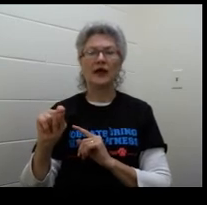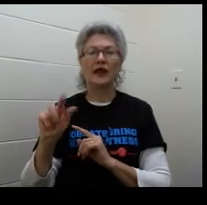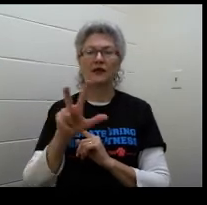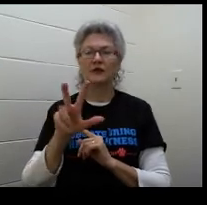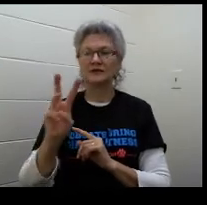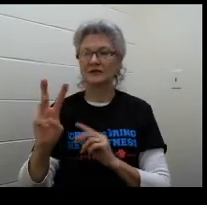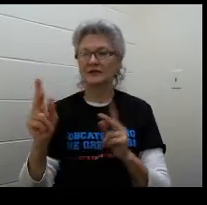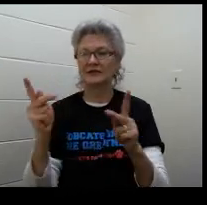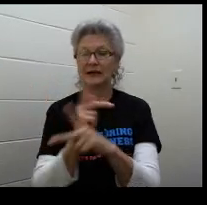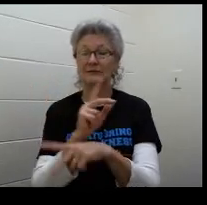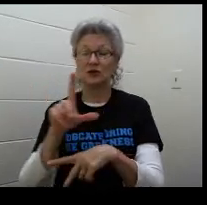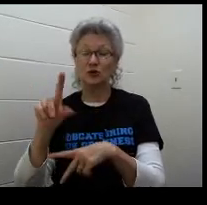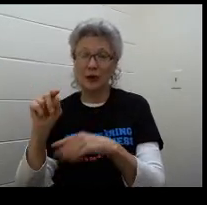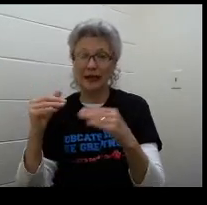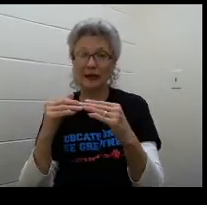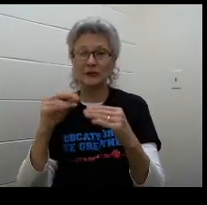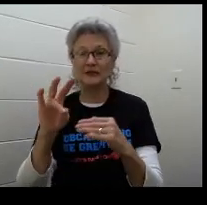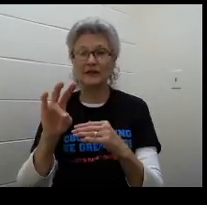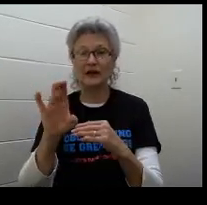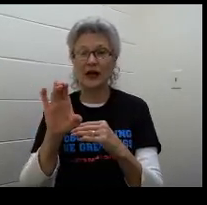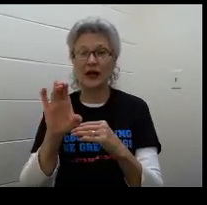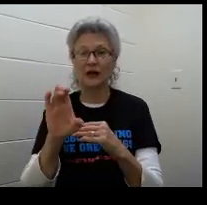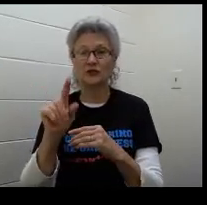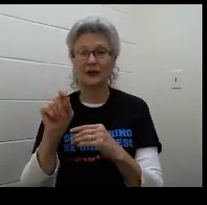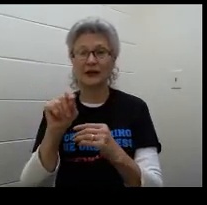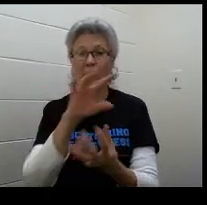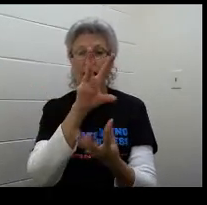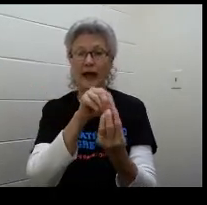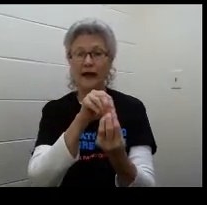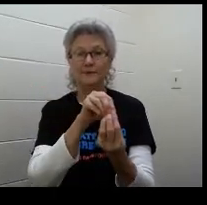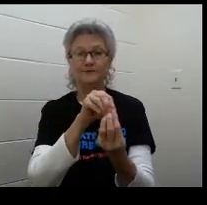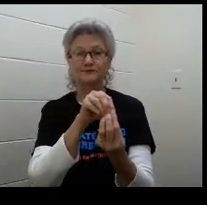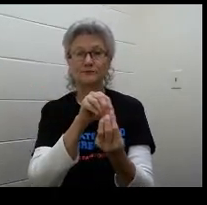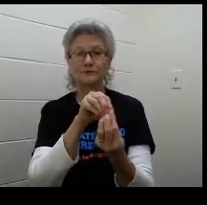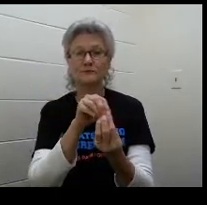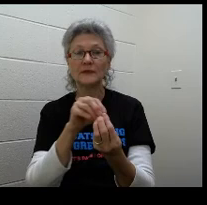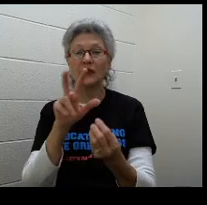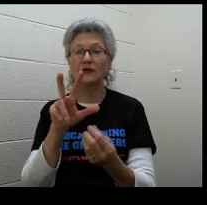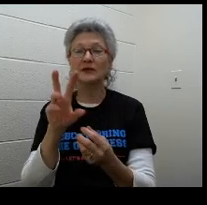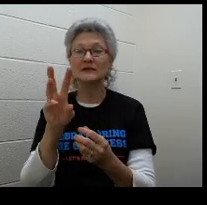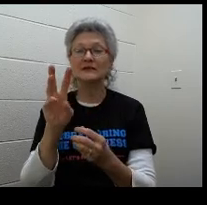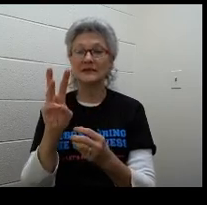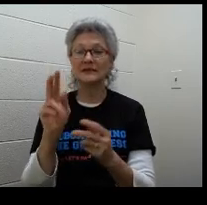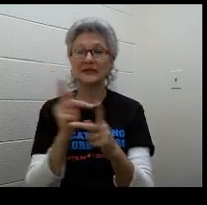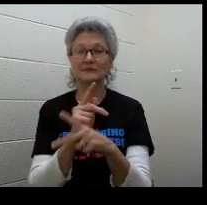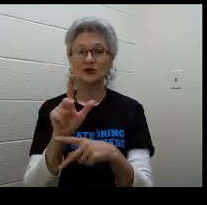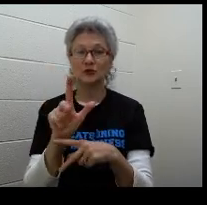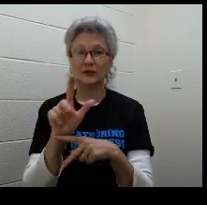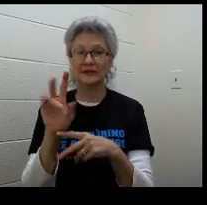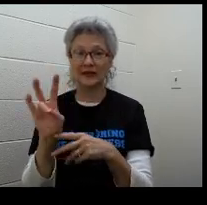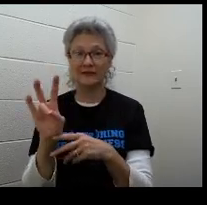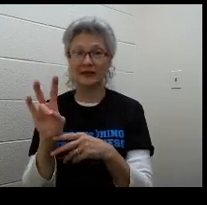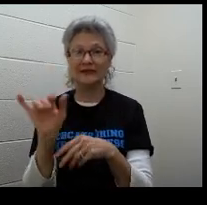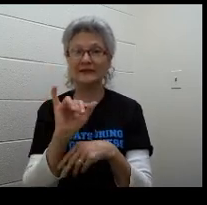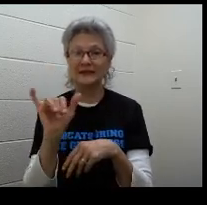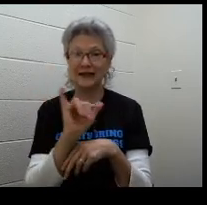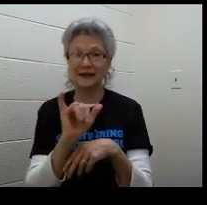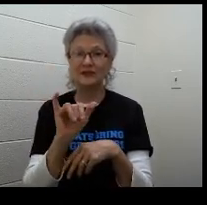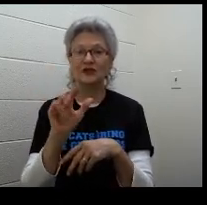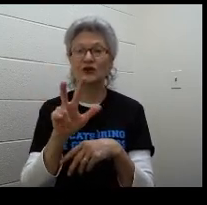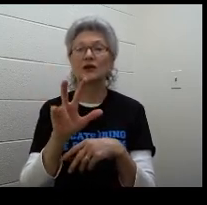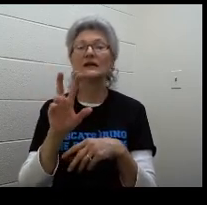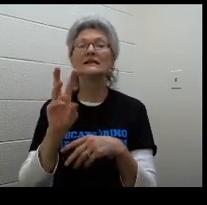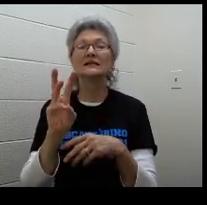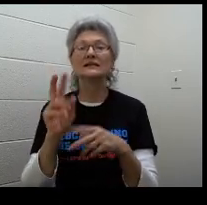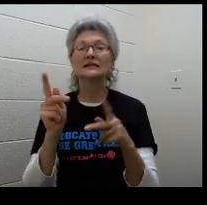is 720. And now we can add these two things, because 36 times 27 is the same thing as 36 times